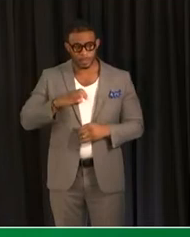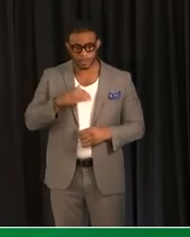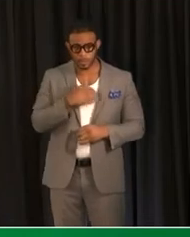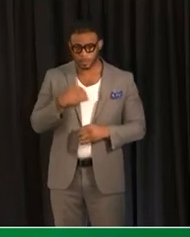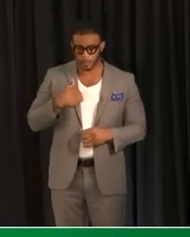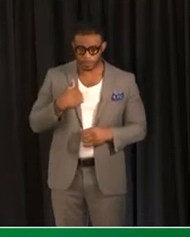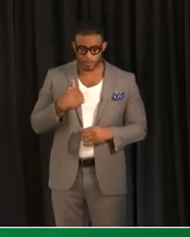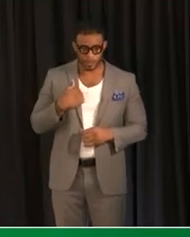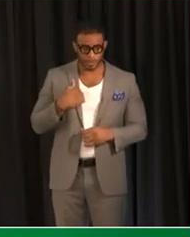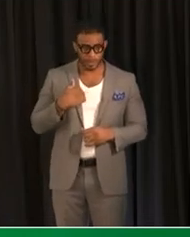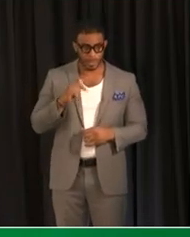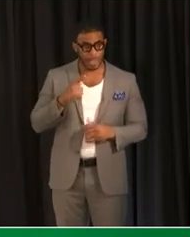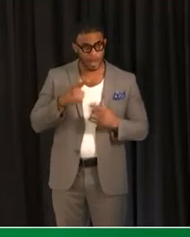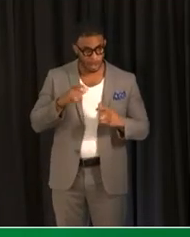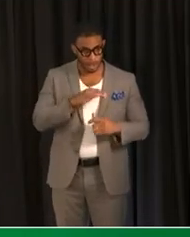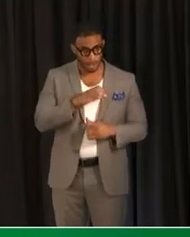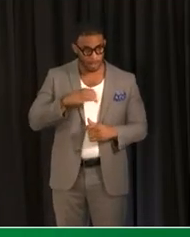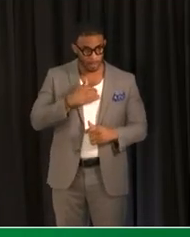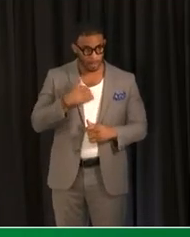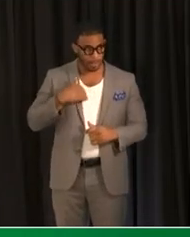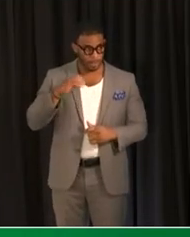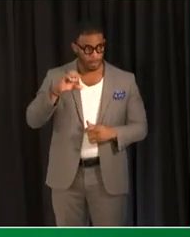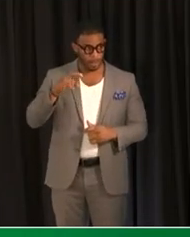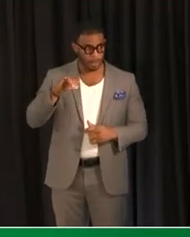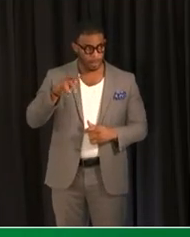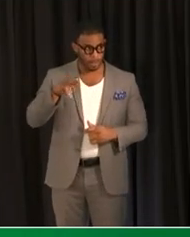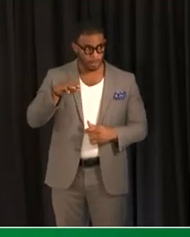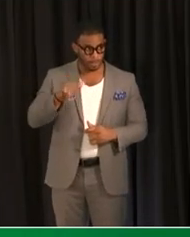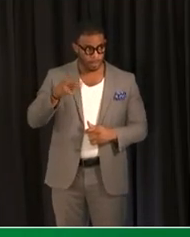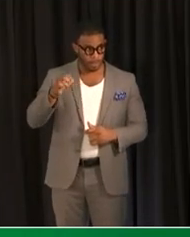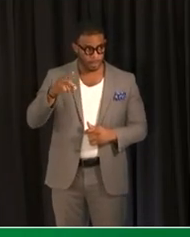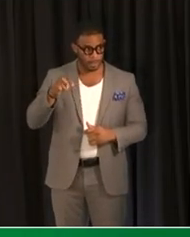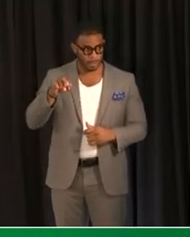to at-large council member Christina Henderson.